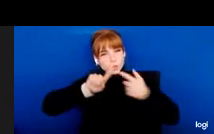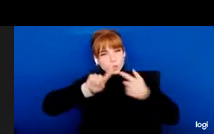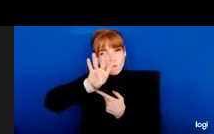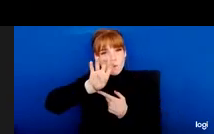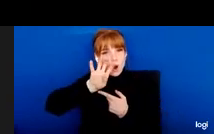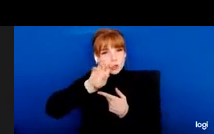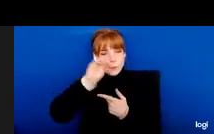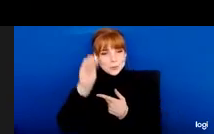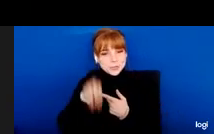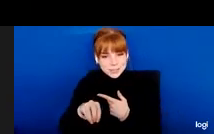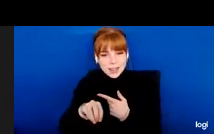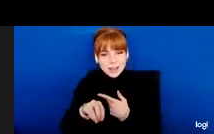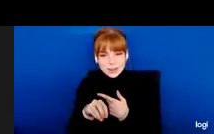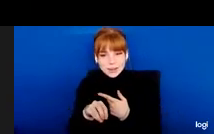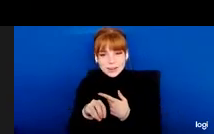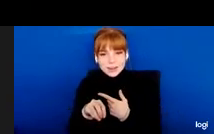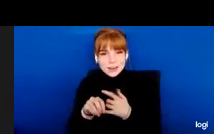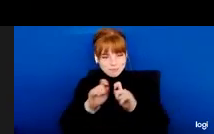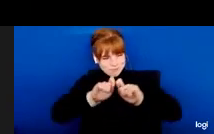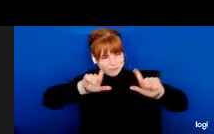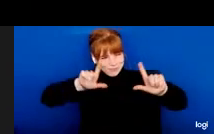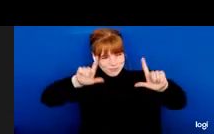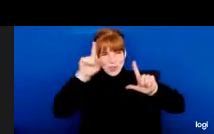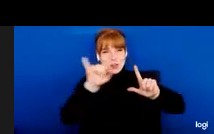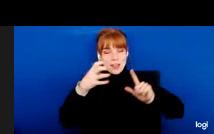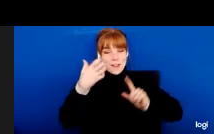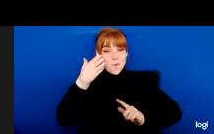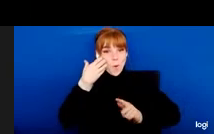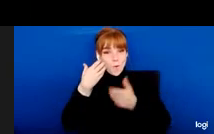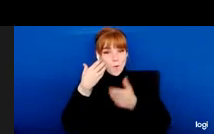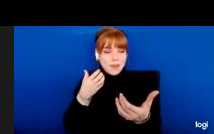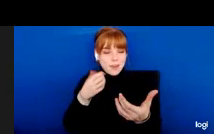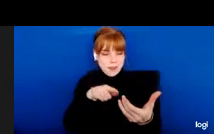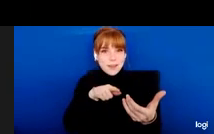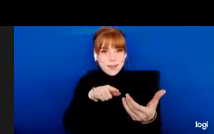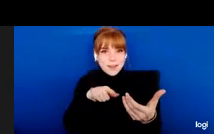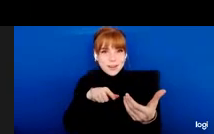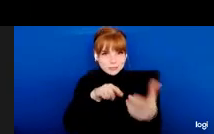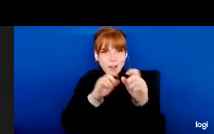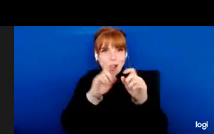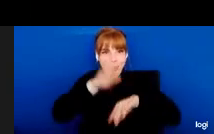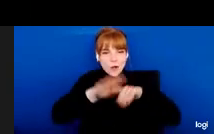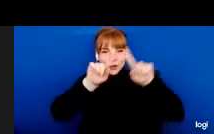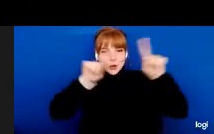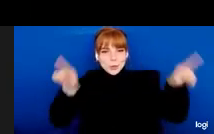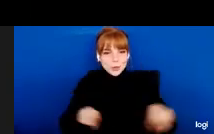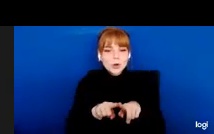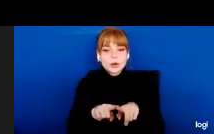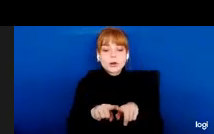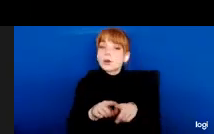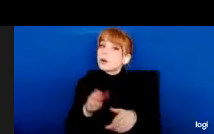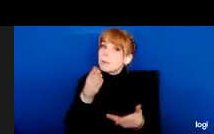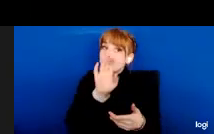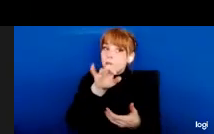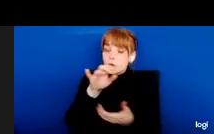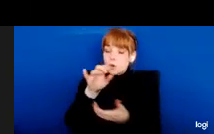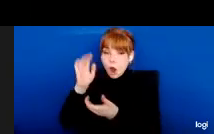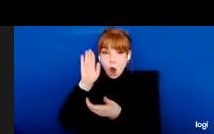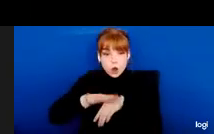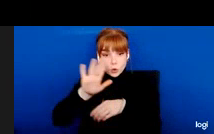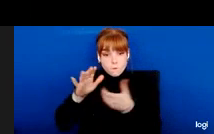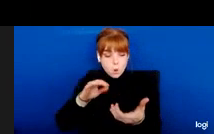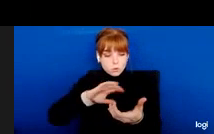on your desktop. Well, you know, that might look different if you turn the device sideways, or if you make that vertical, and you need